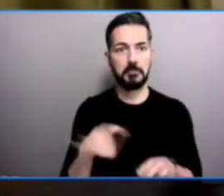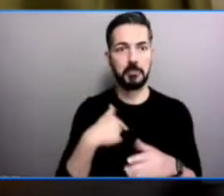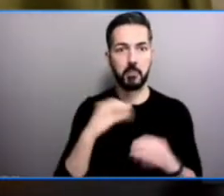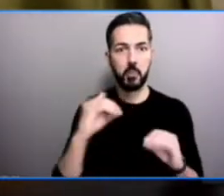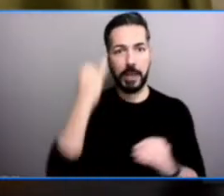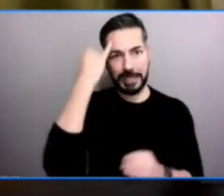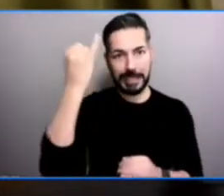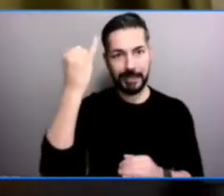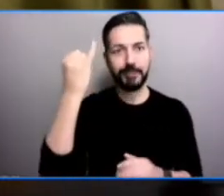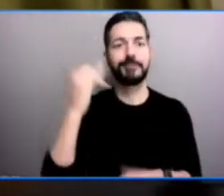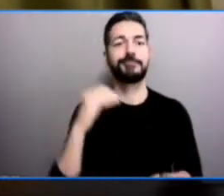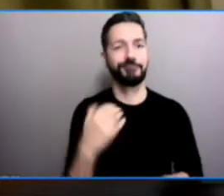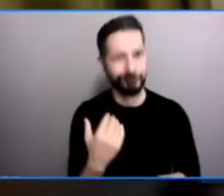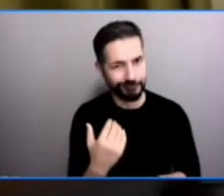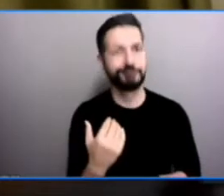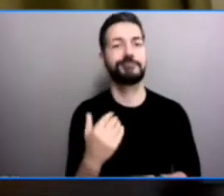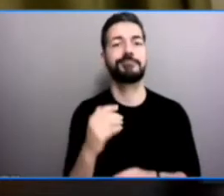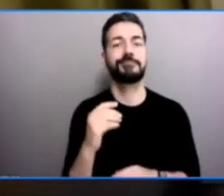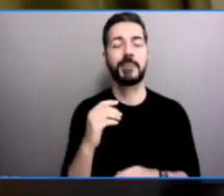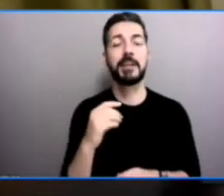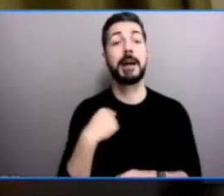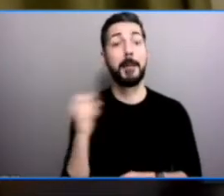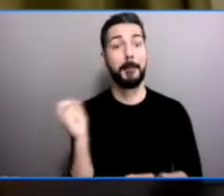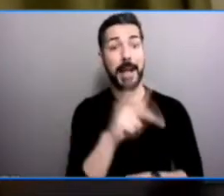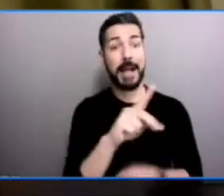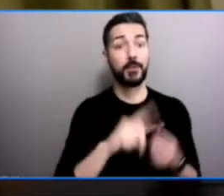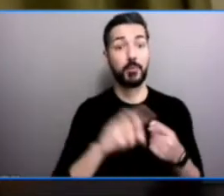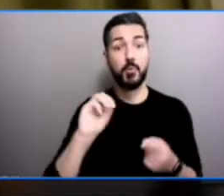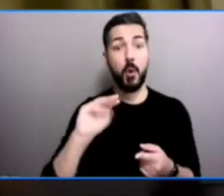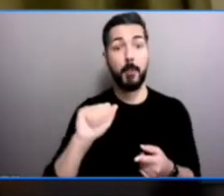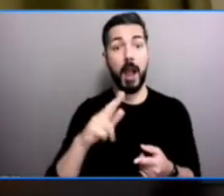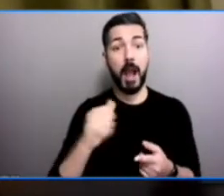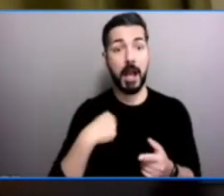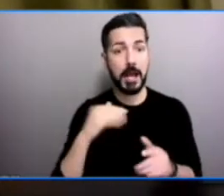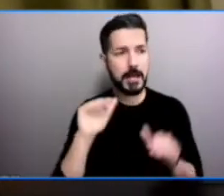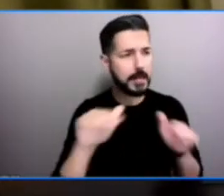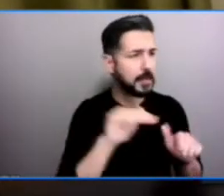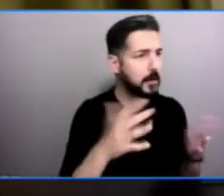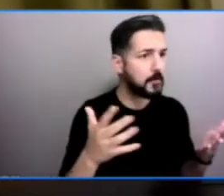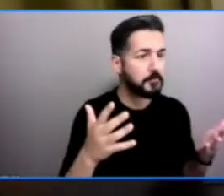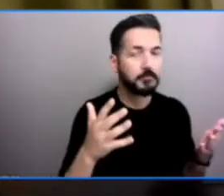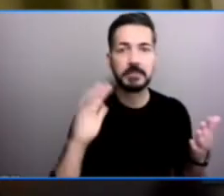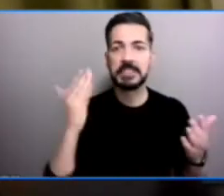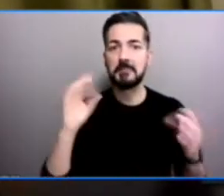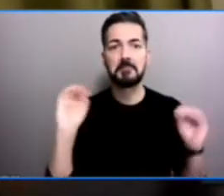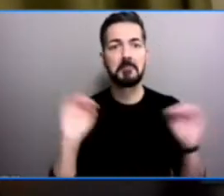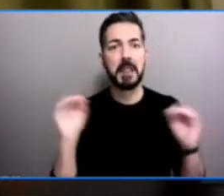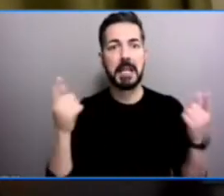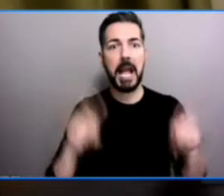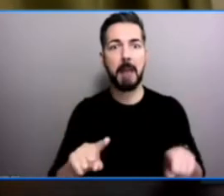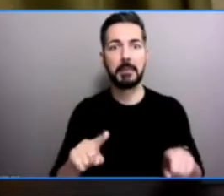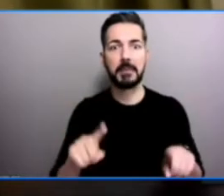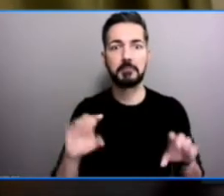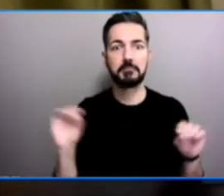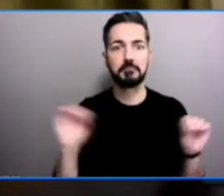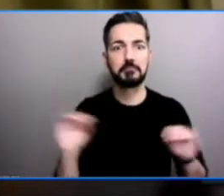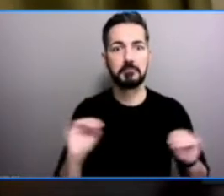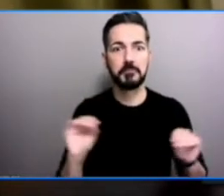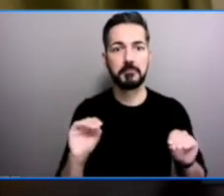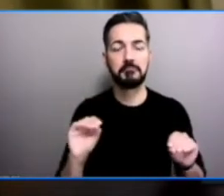in the state to be able to do the work that needs to be done. I know for myself, as voting rights